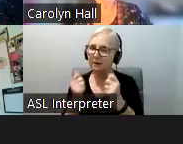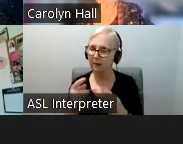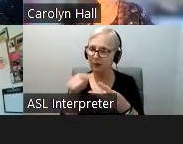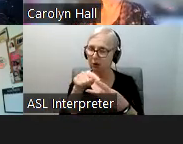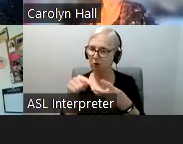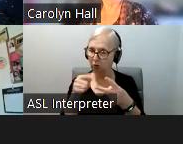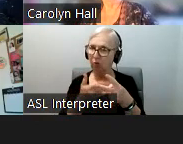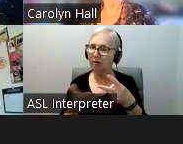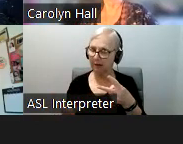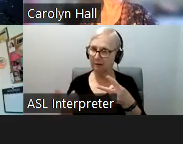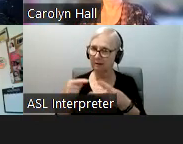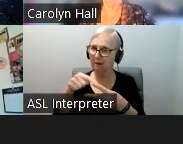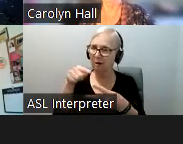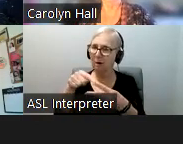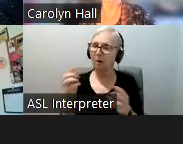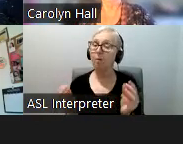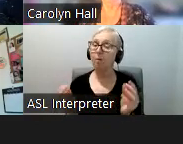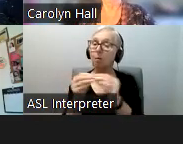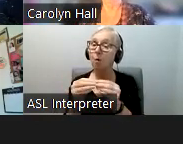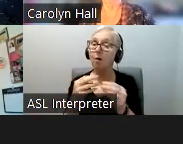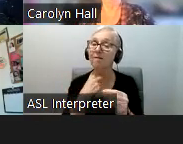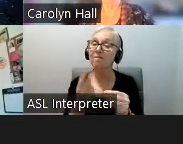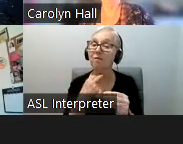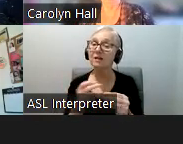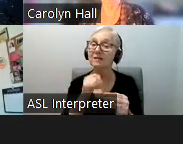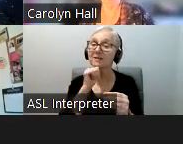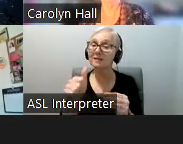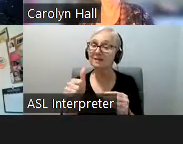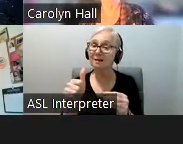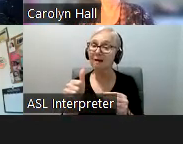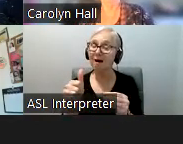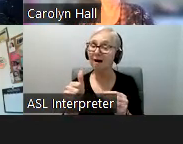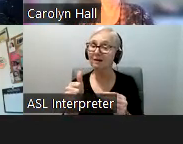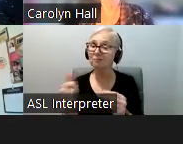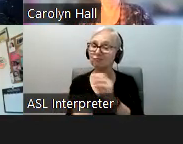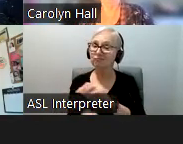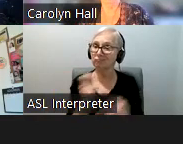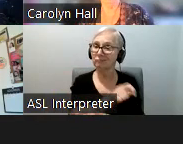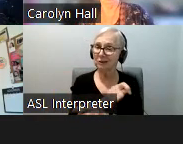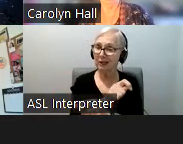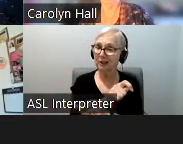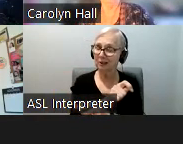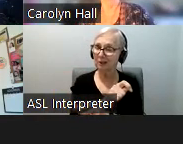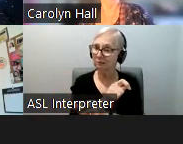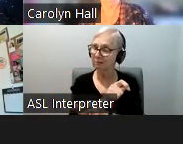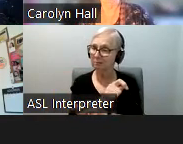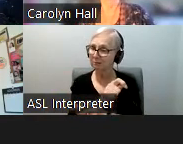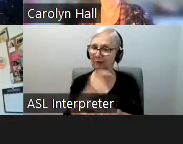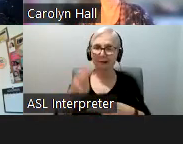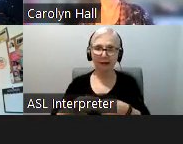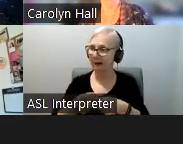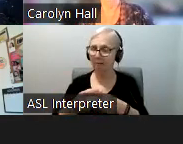it's more voices, not changing Advisory Council to a Family Voice Council. So just being clear